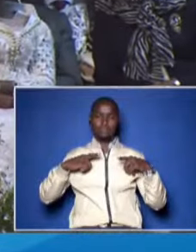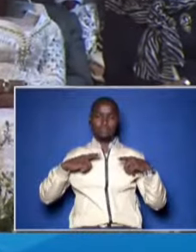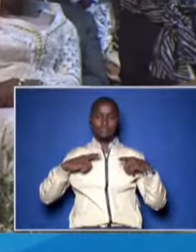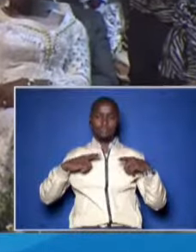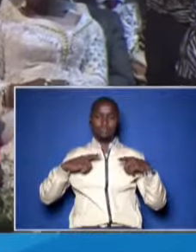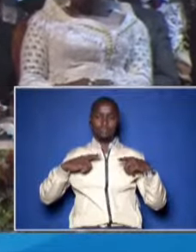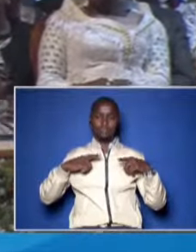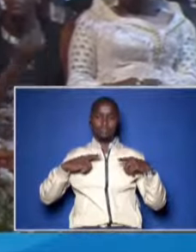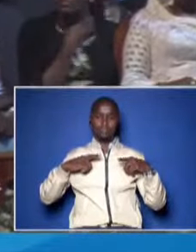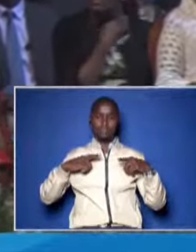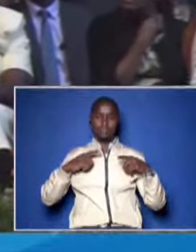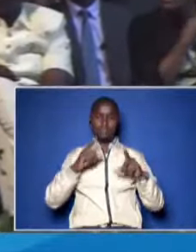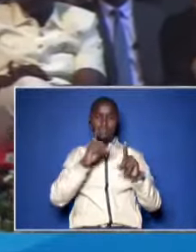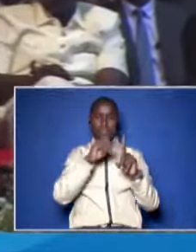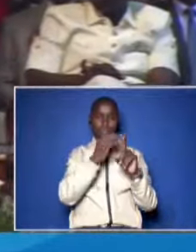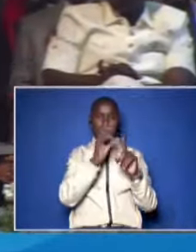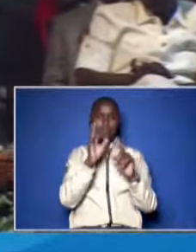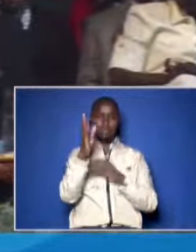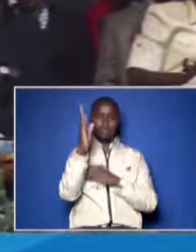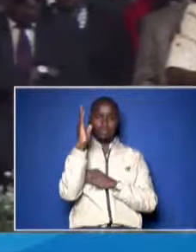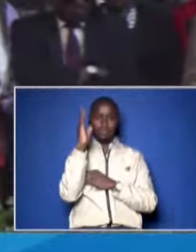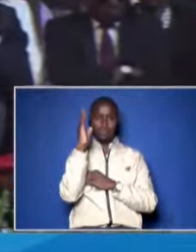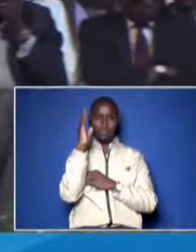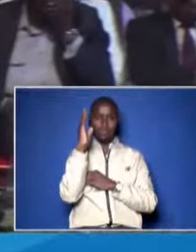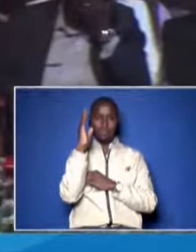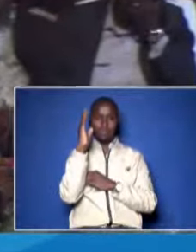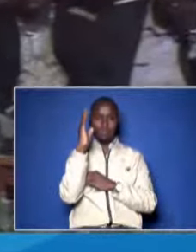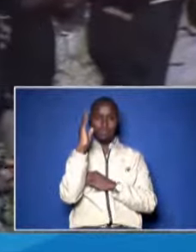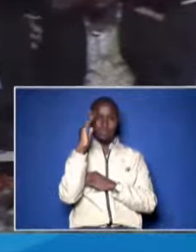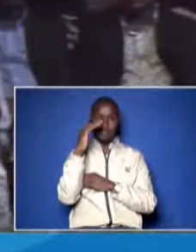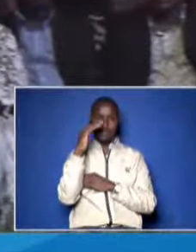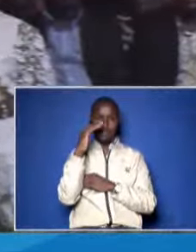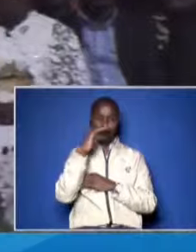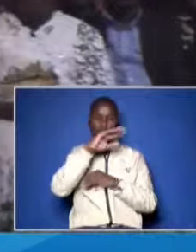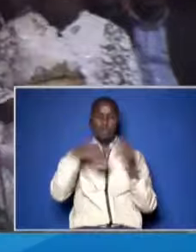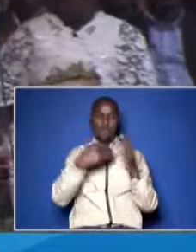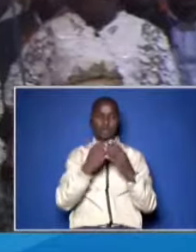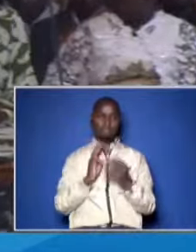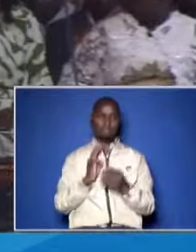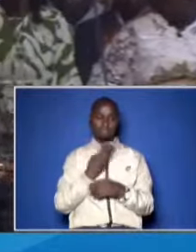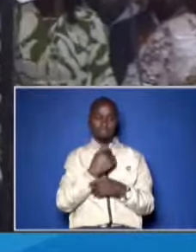life the word of God Is All We